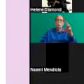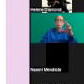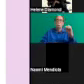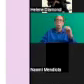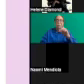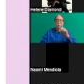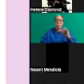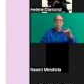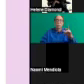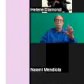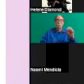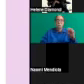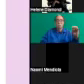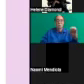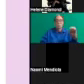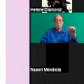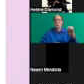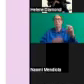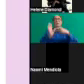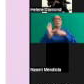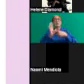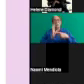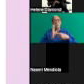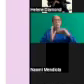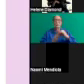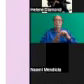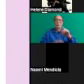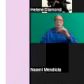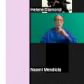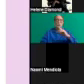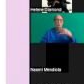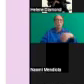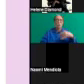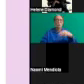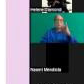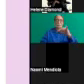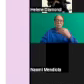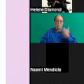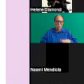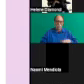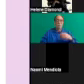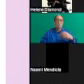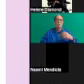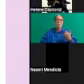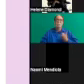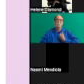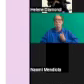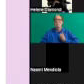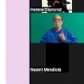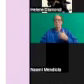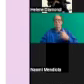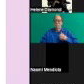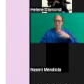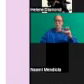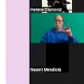example. Uh, it's rather, hey, this is me, and I own this, and it's